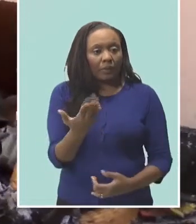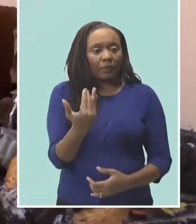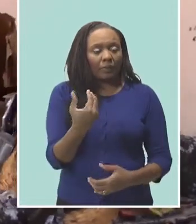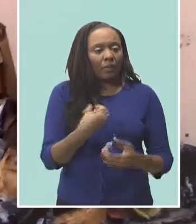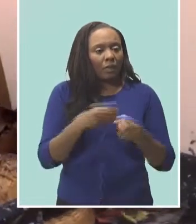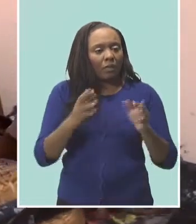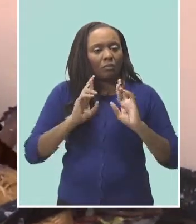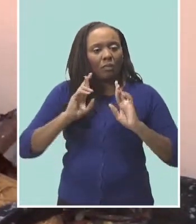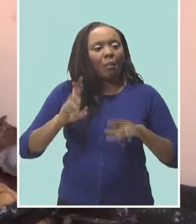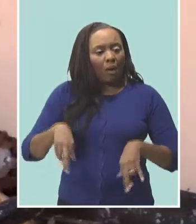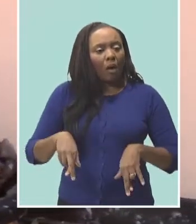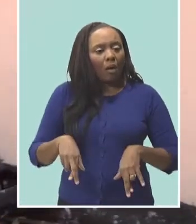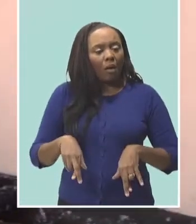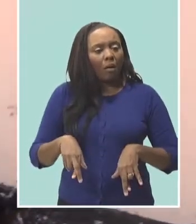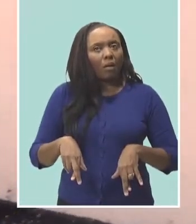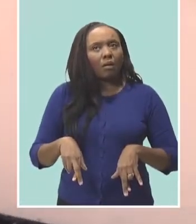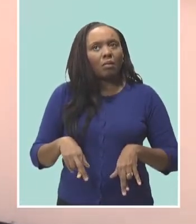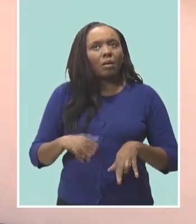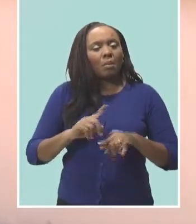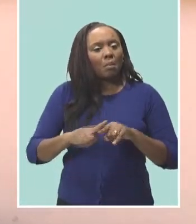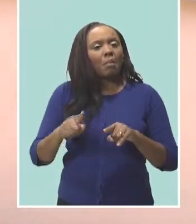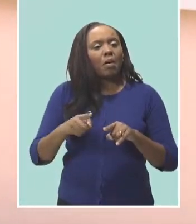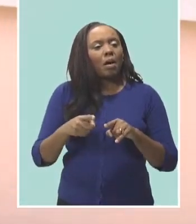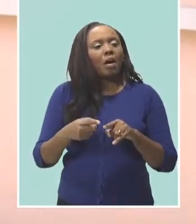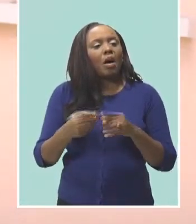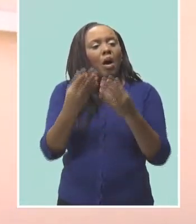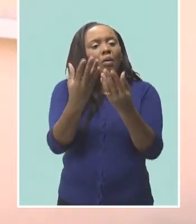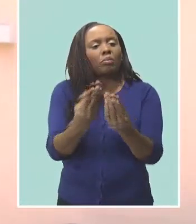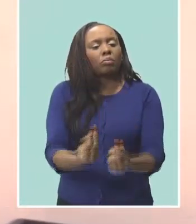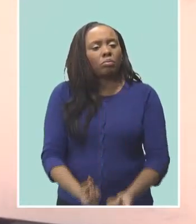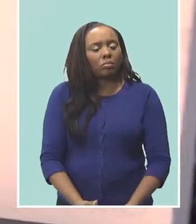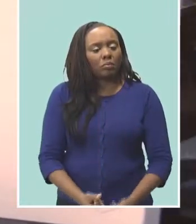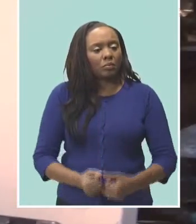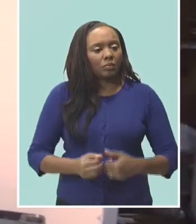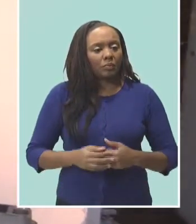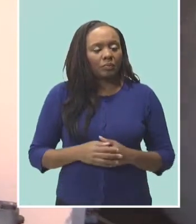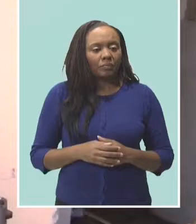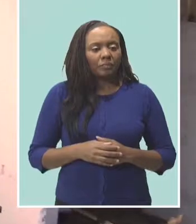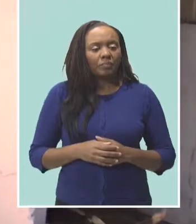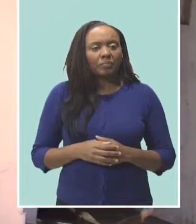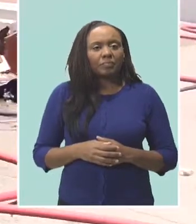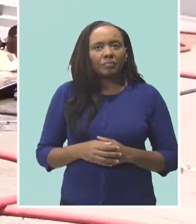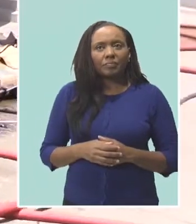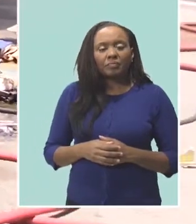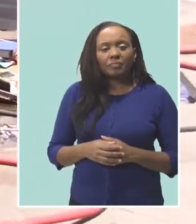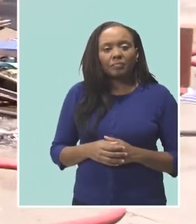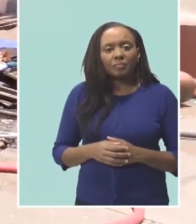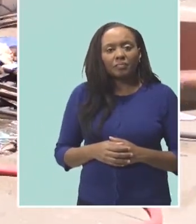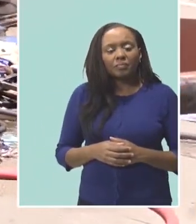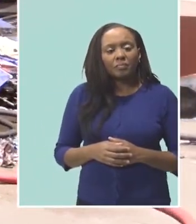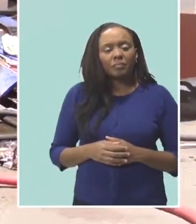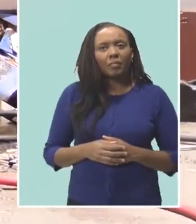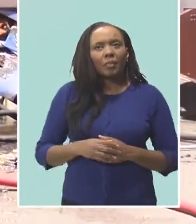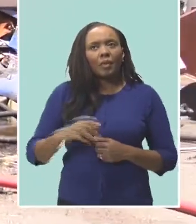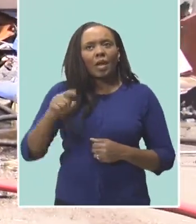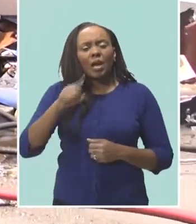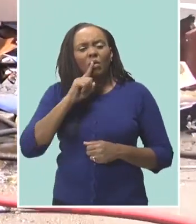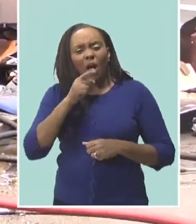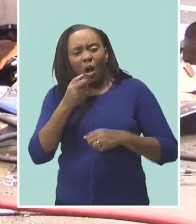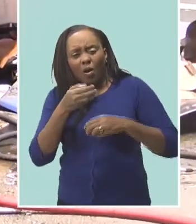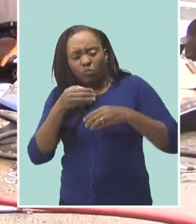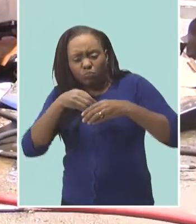blaze under the command of Divisional Officer Ernie Fields. They had to use force entry to get into the